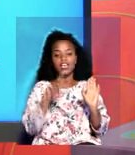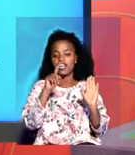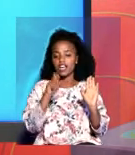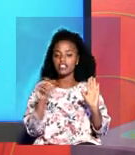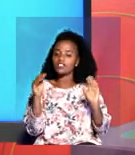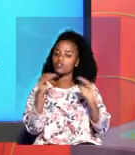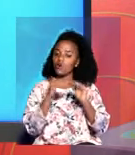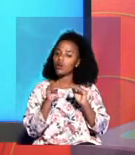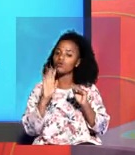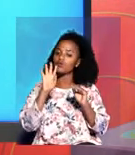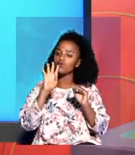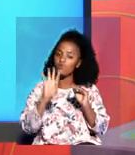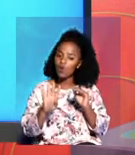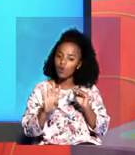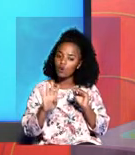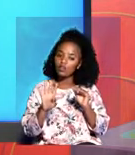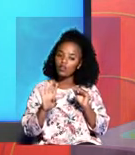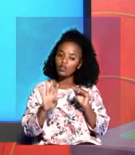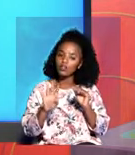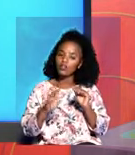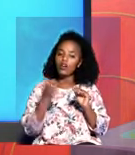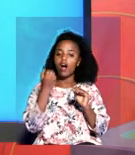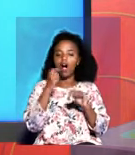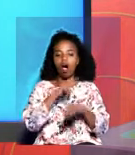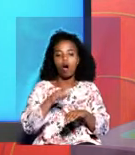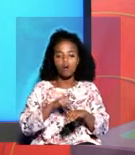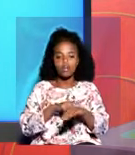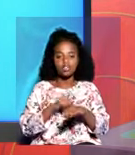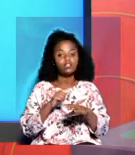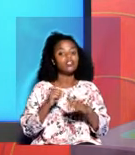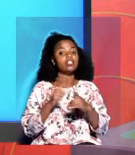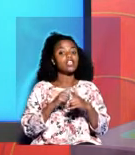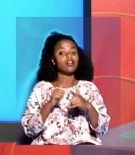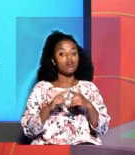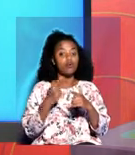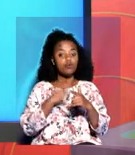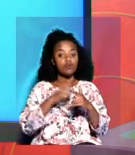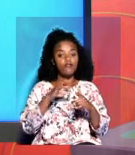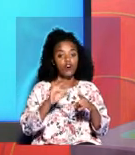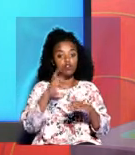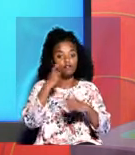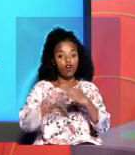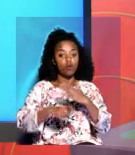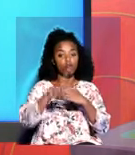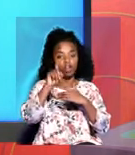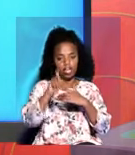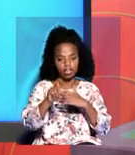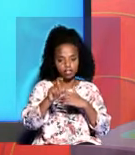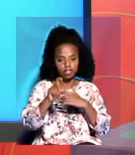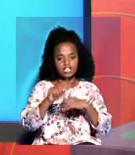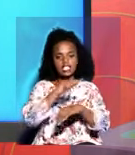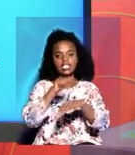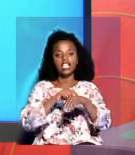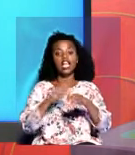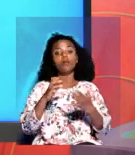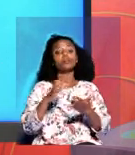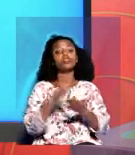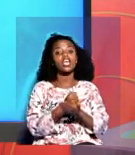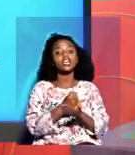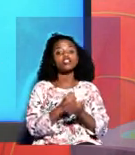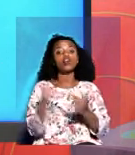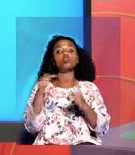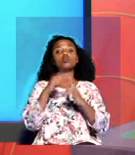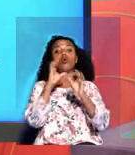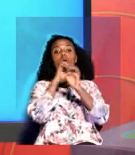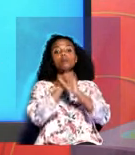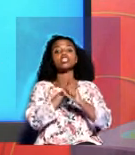equal to 4 hour. Therefore, we have found the value of x, the time it takes to